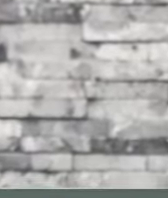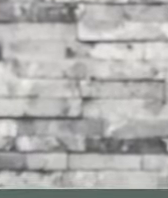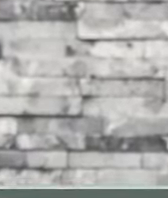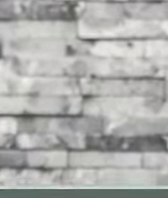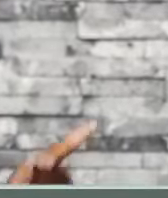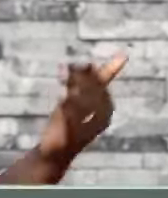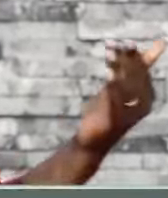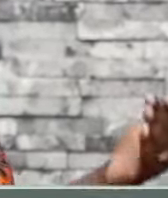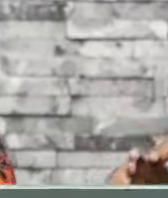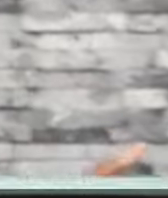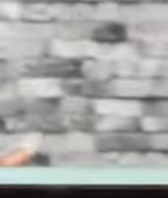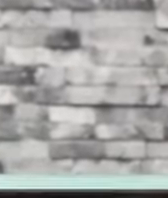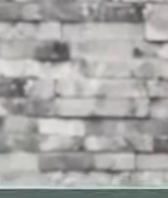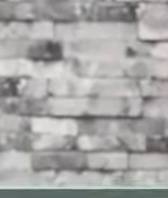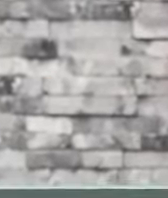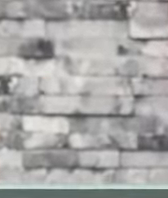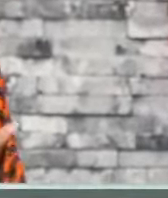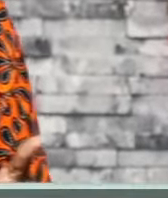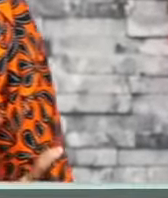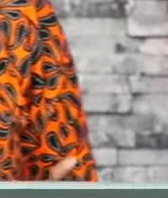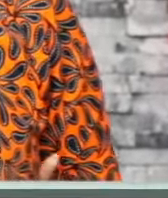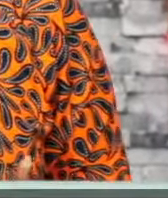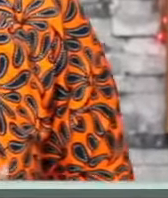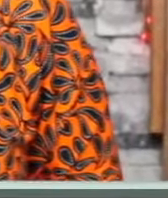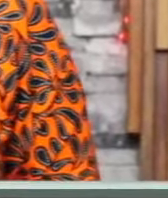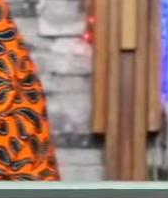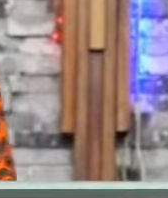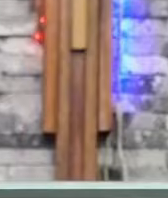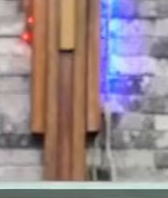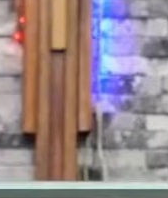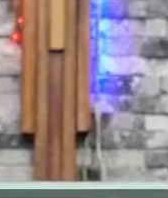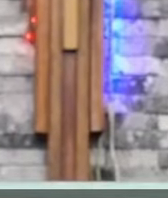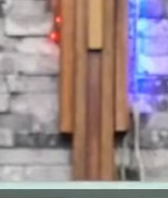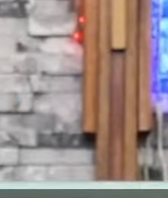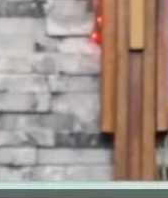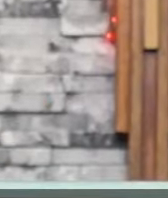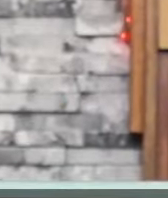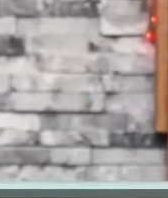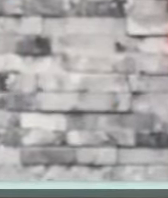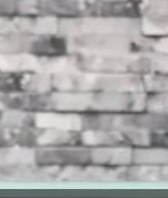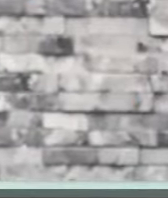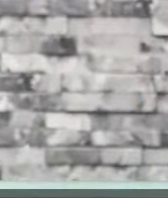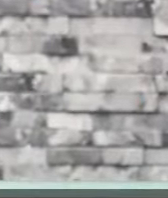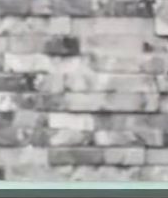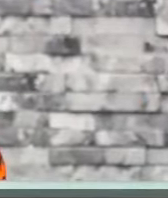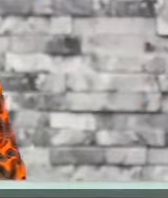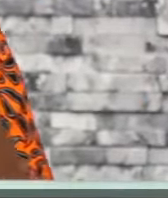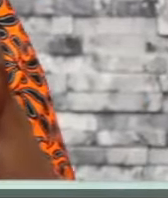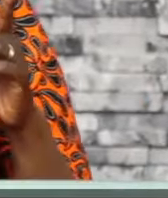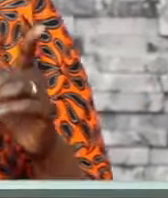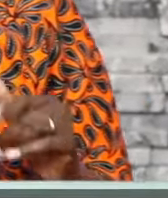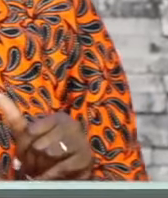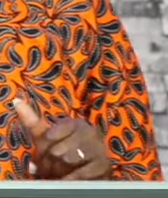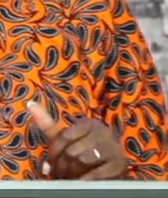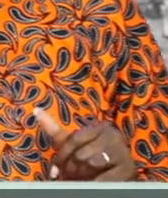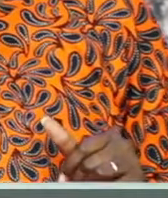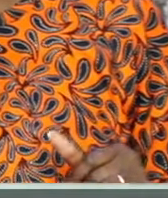whatever my Lord thou hast taught me to